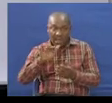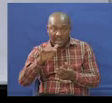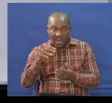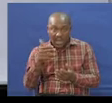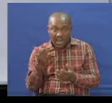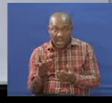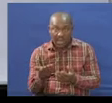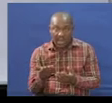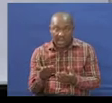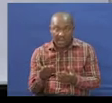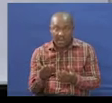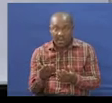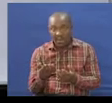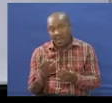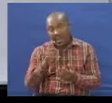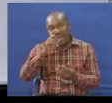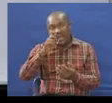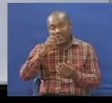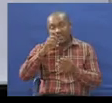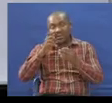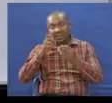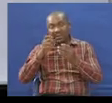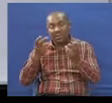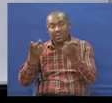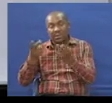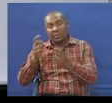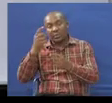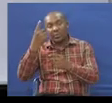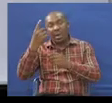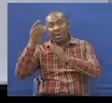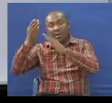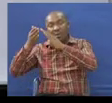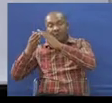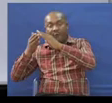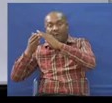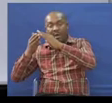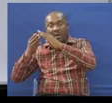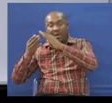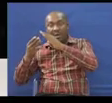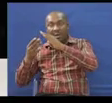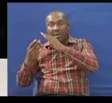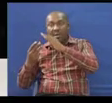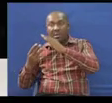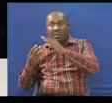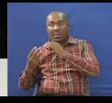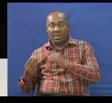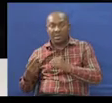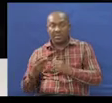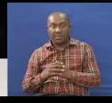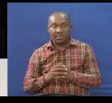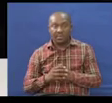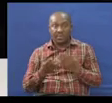or x is equal to 1 over 3. That means one of this, either one of this, if you put them in the equation here, it